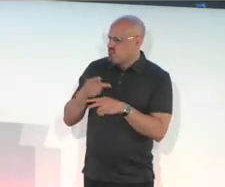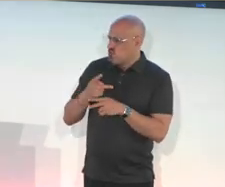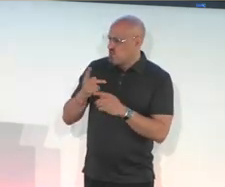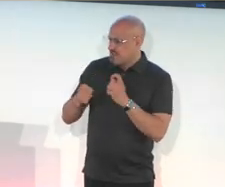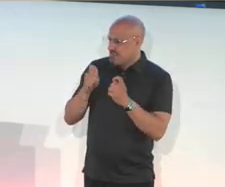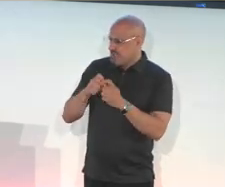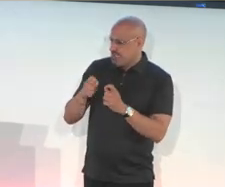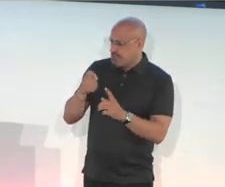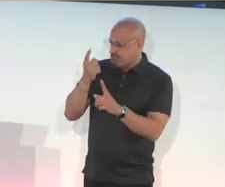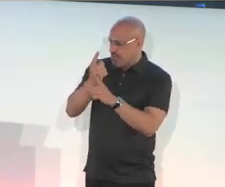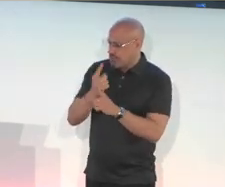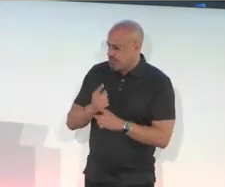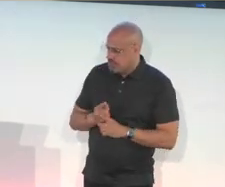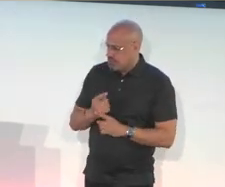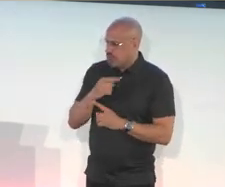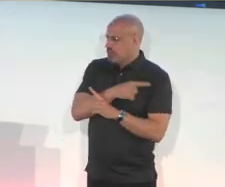accuracy.